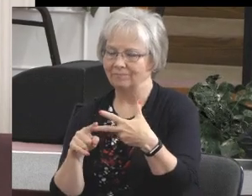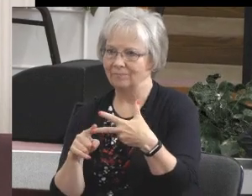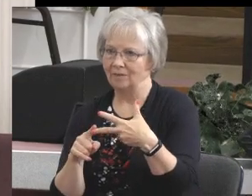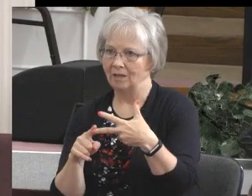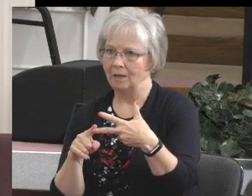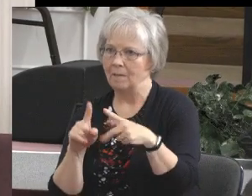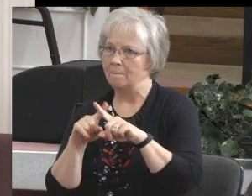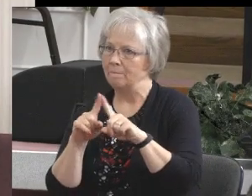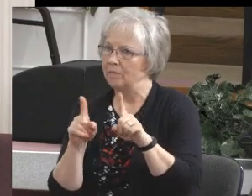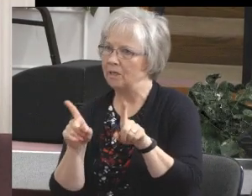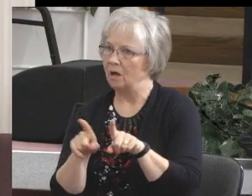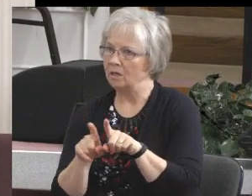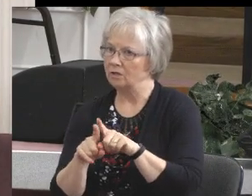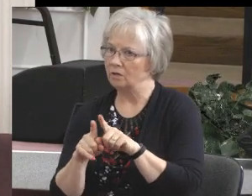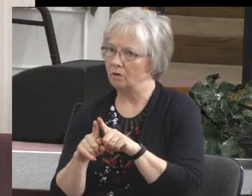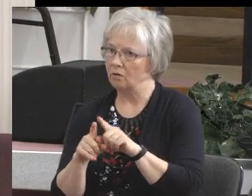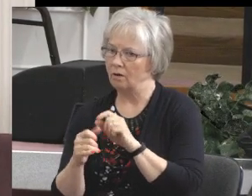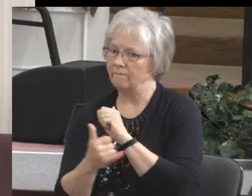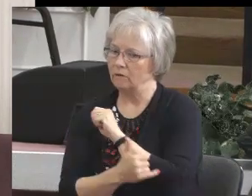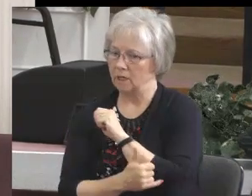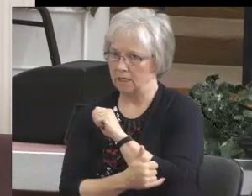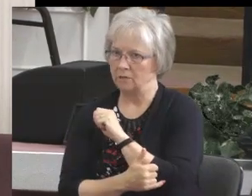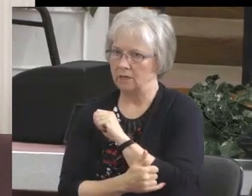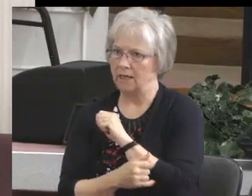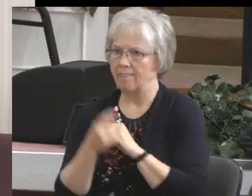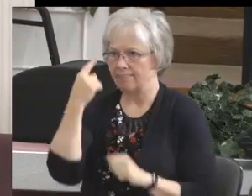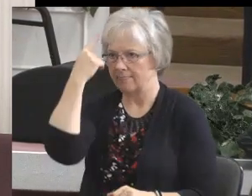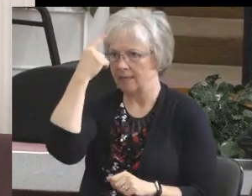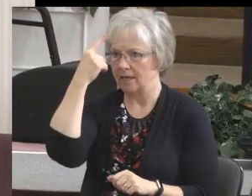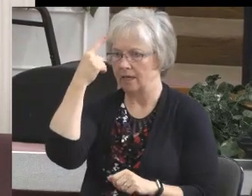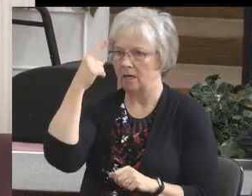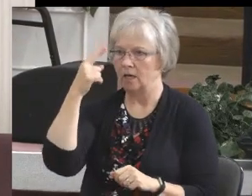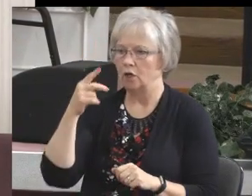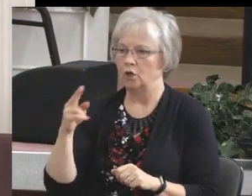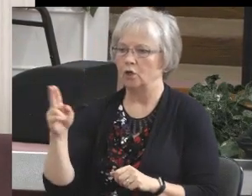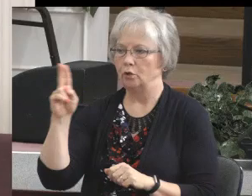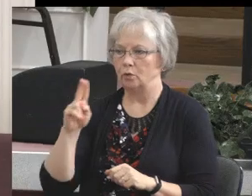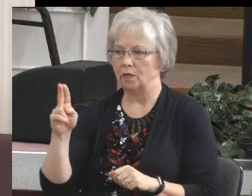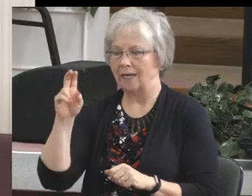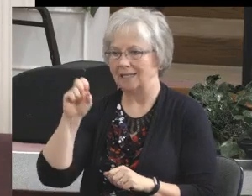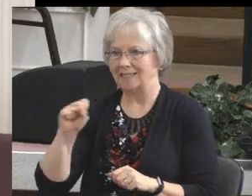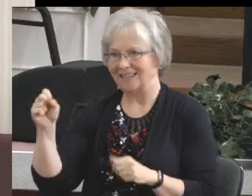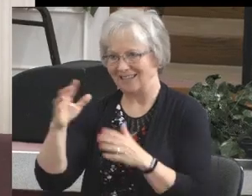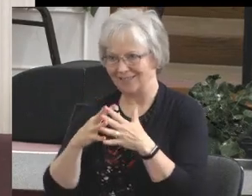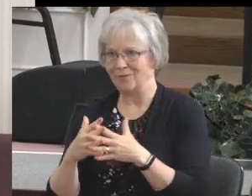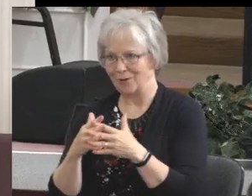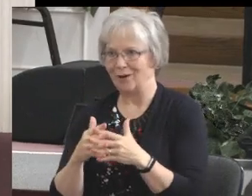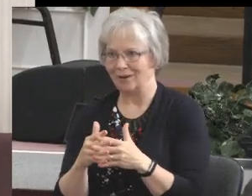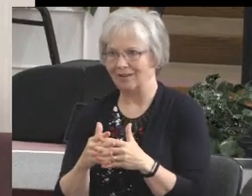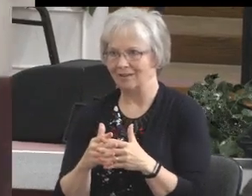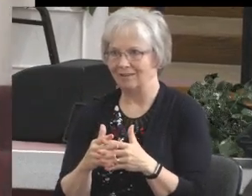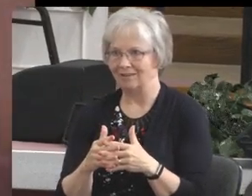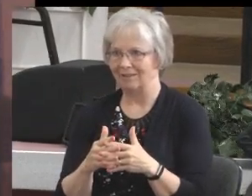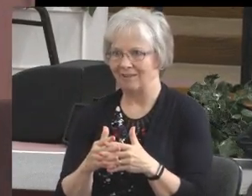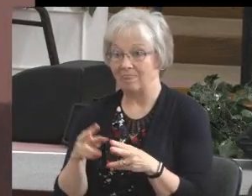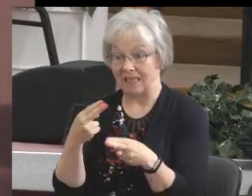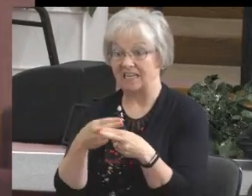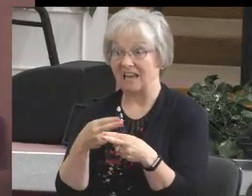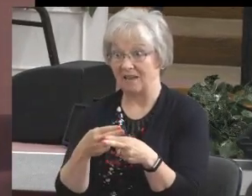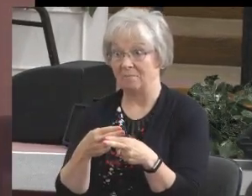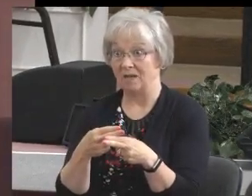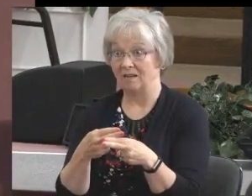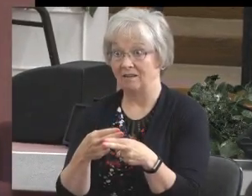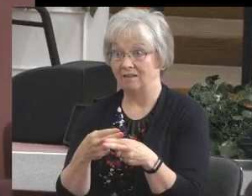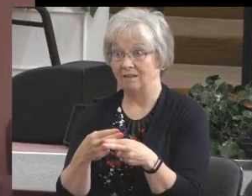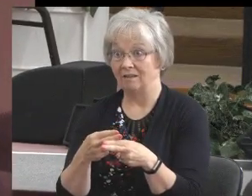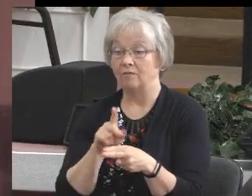a nation. Think about it for a minute. The United States of America. Now, if you truly